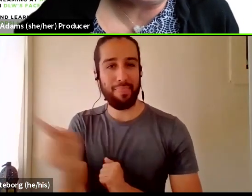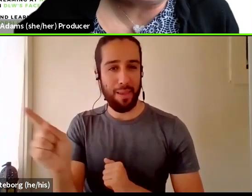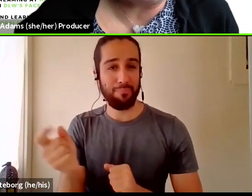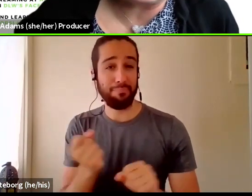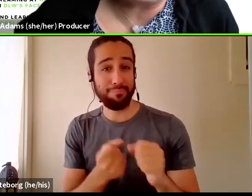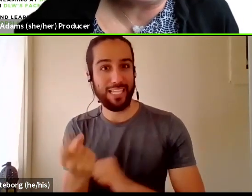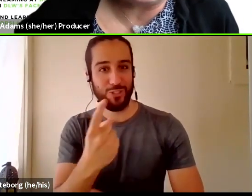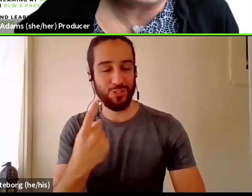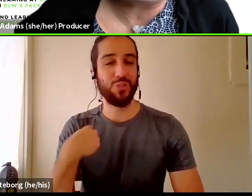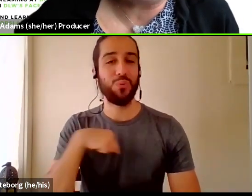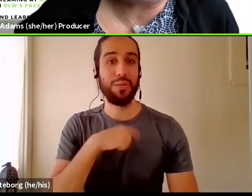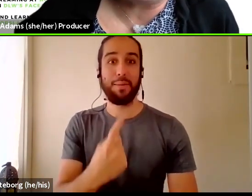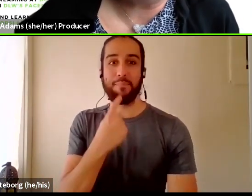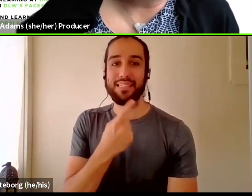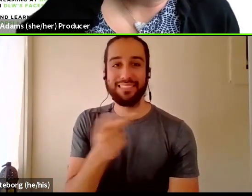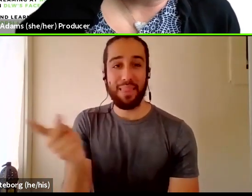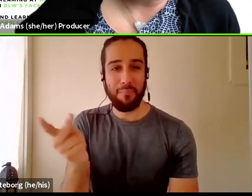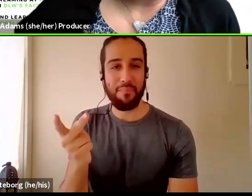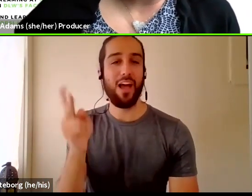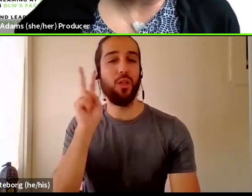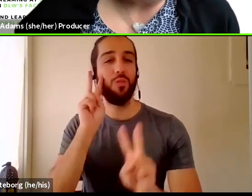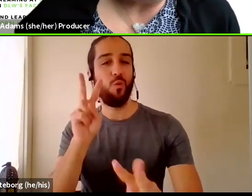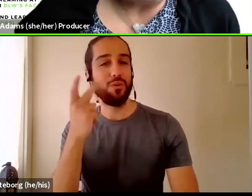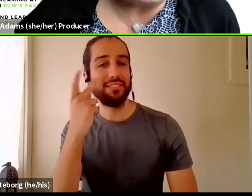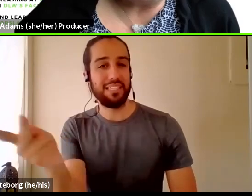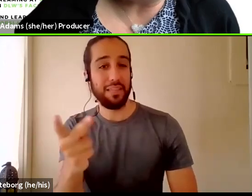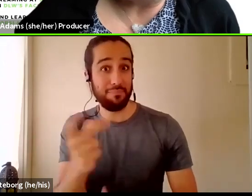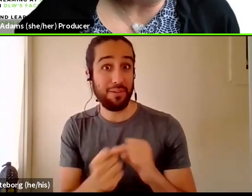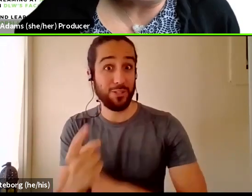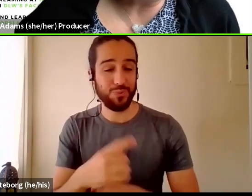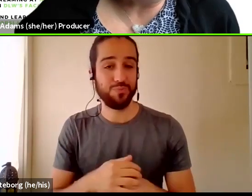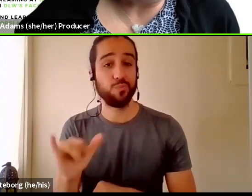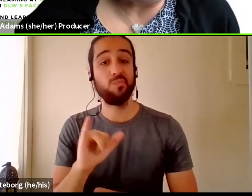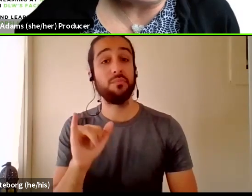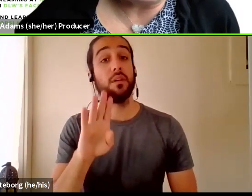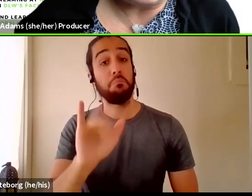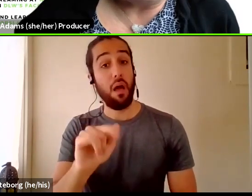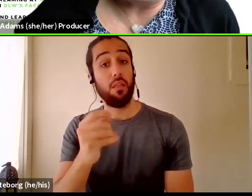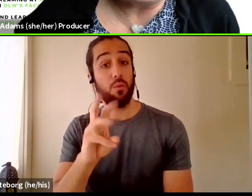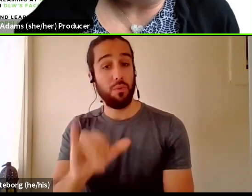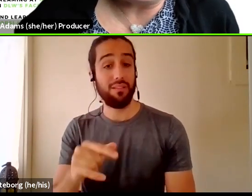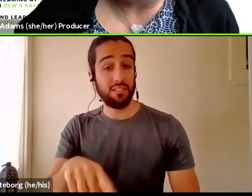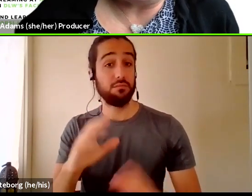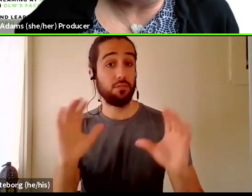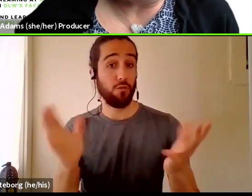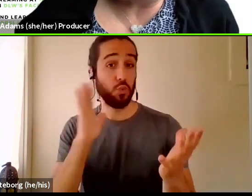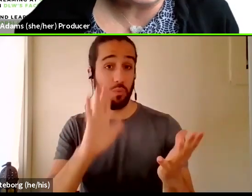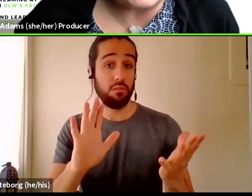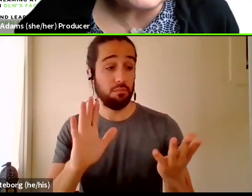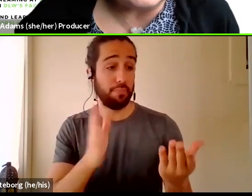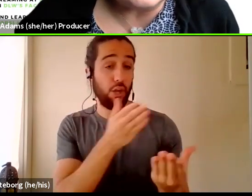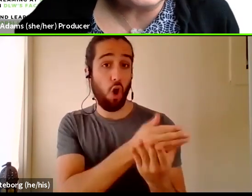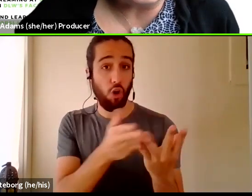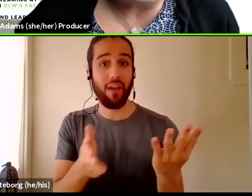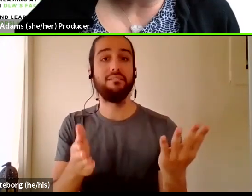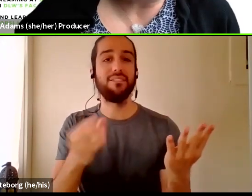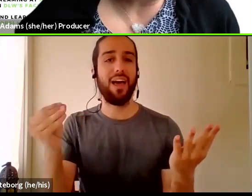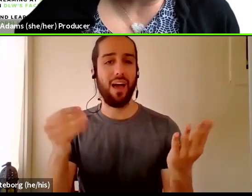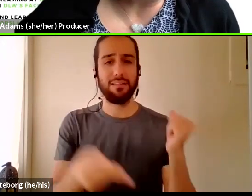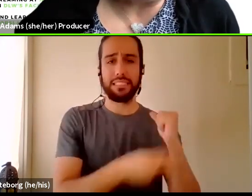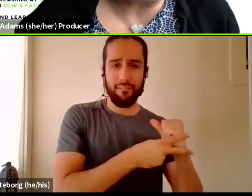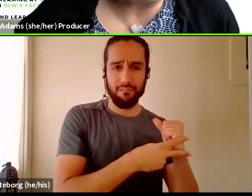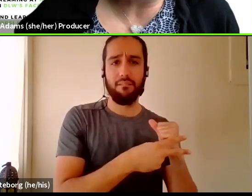and we look forward to seeing them next year. By the way, this conversation will be archived and available with closed captions